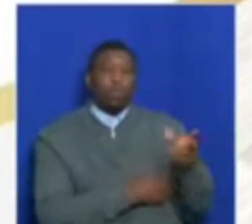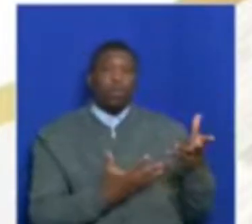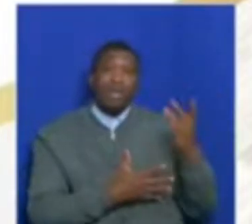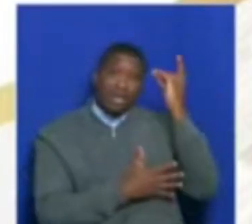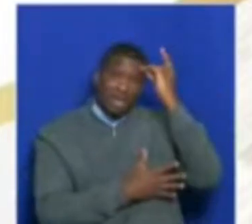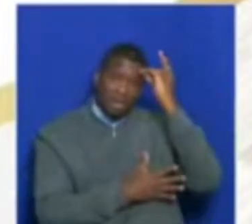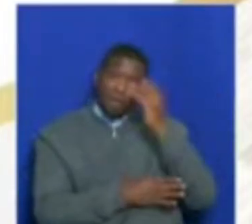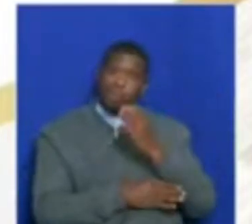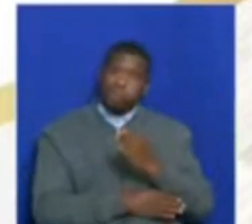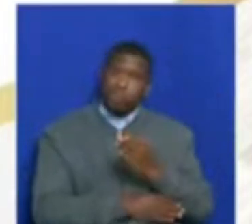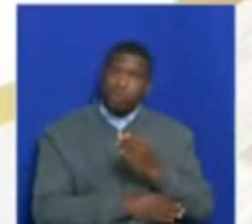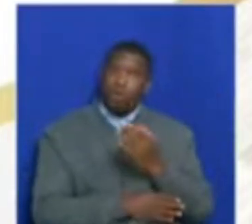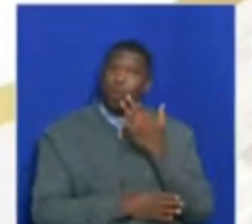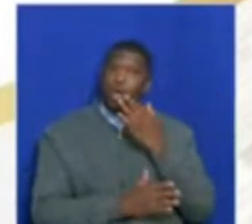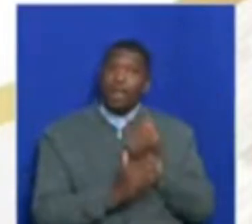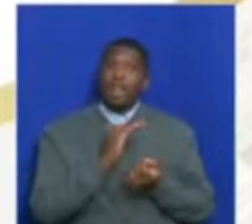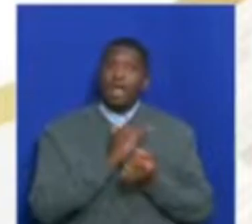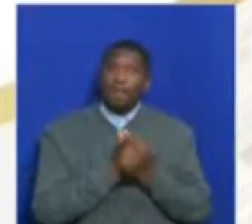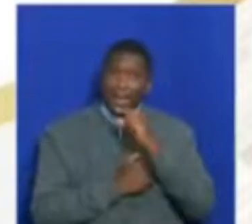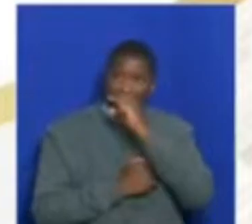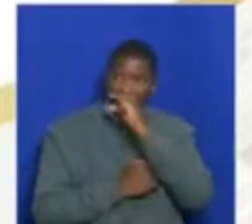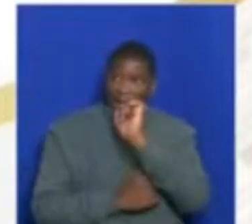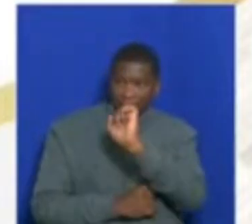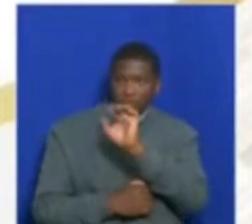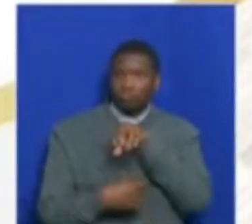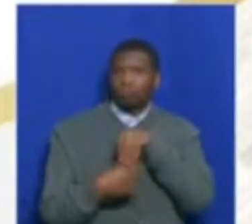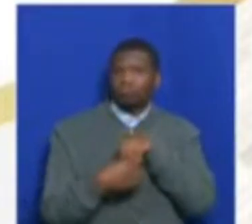been mentioned, in order to